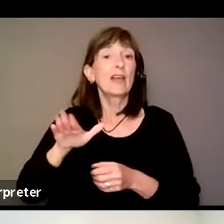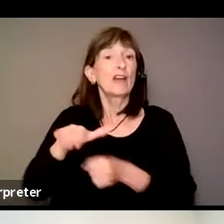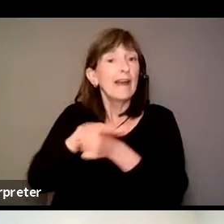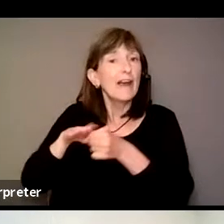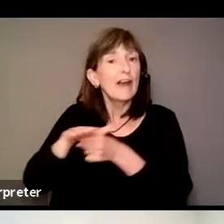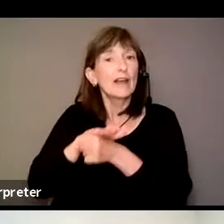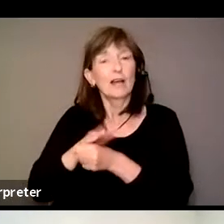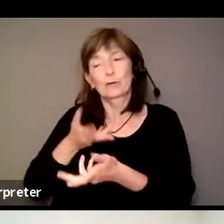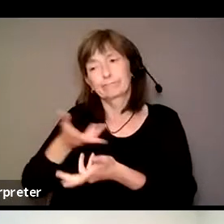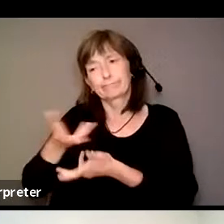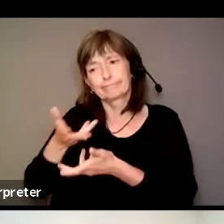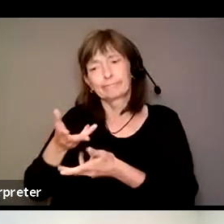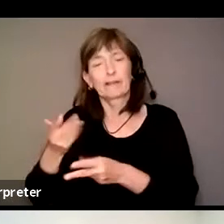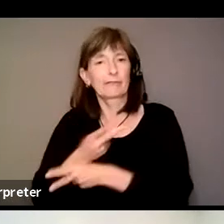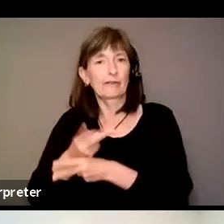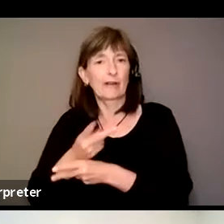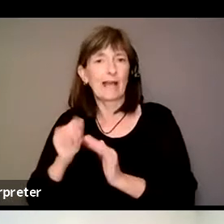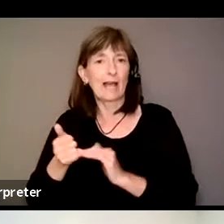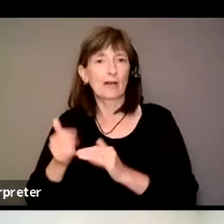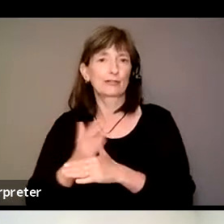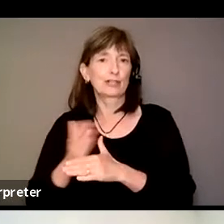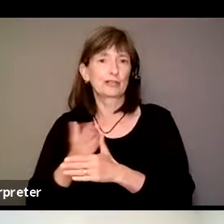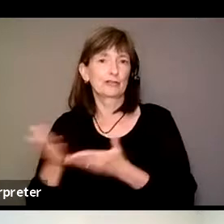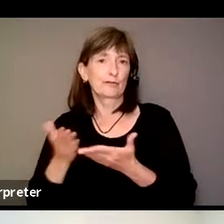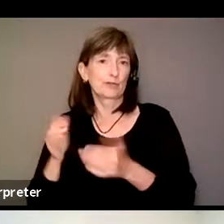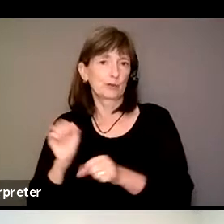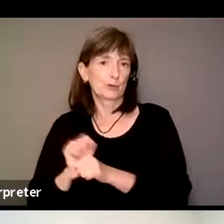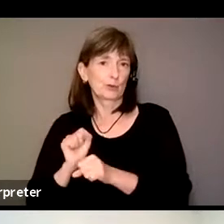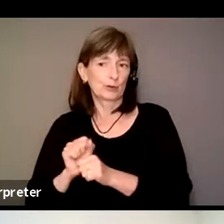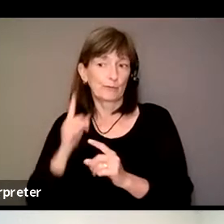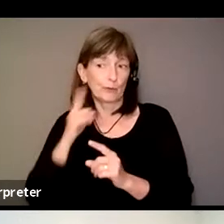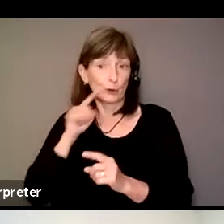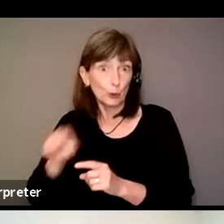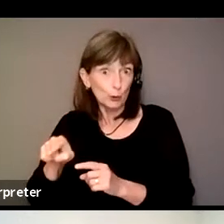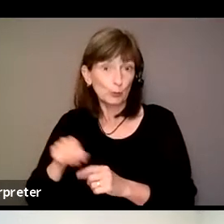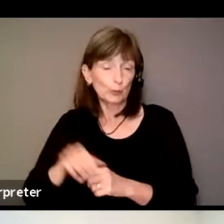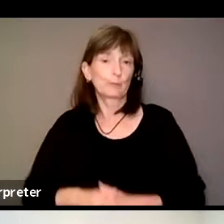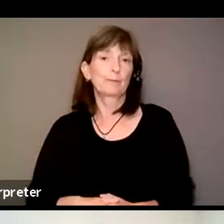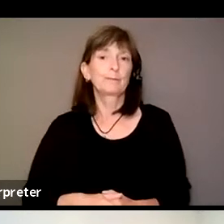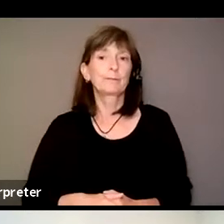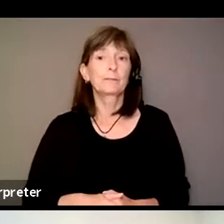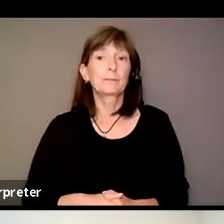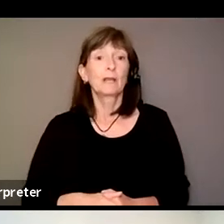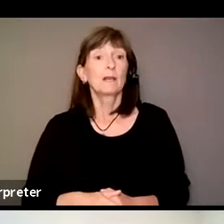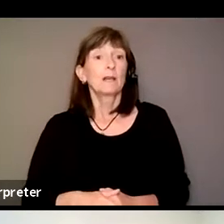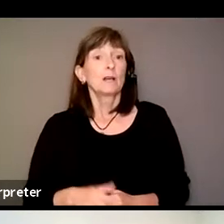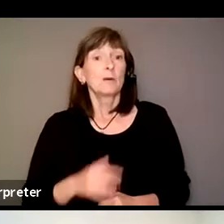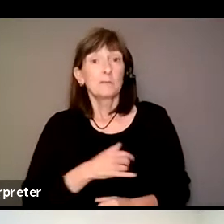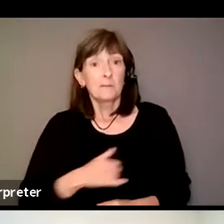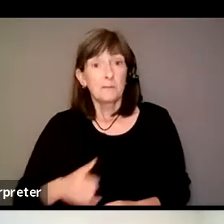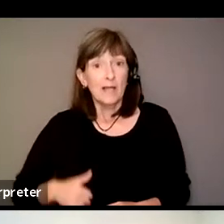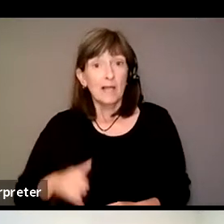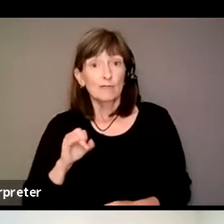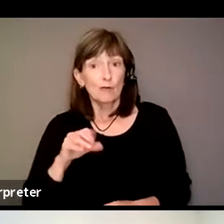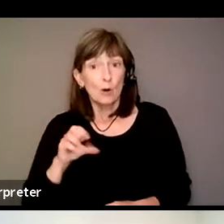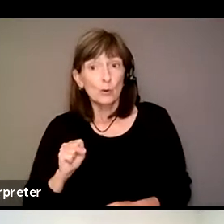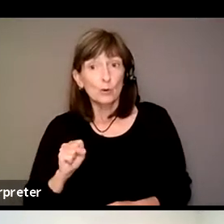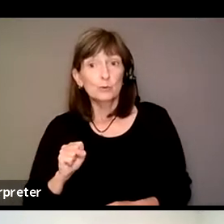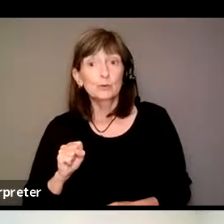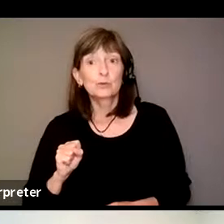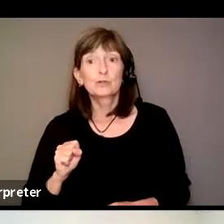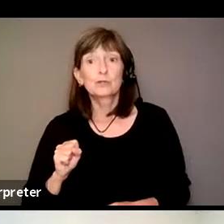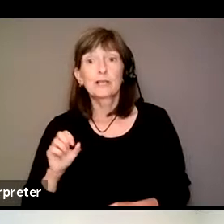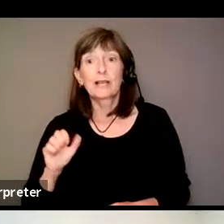backyards. So Mayor Rose and Amy Coady-Davis, what do you see as the role of municipalities